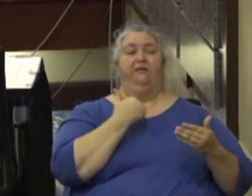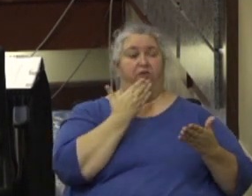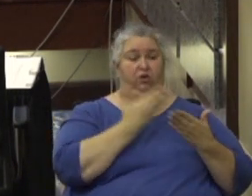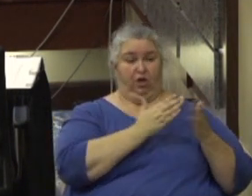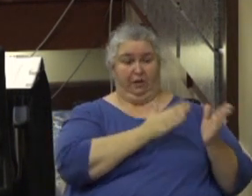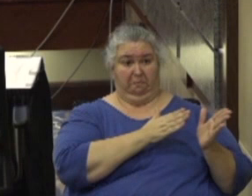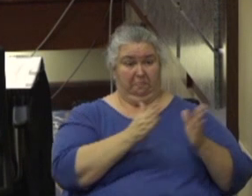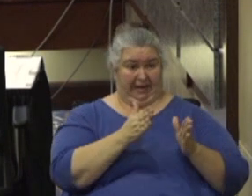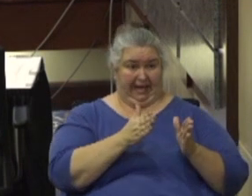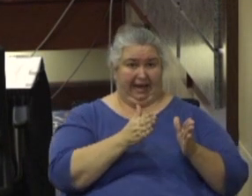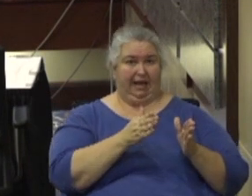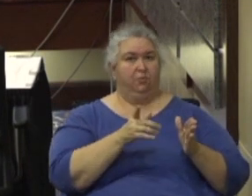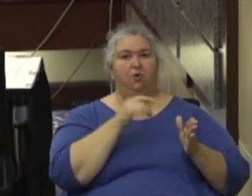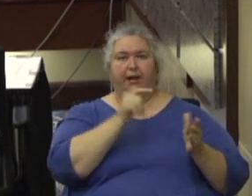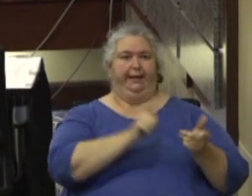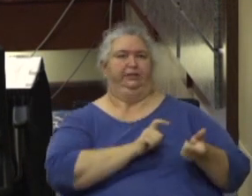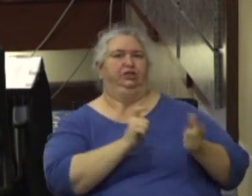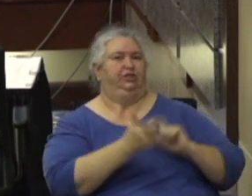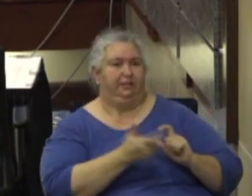business